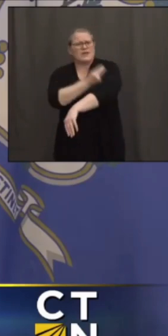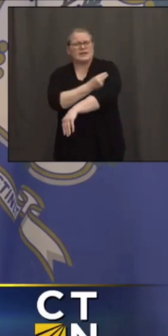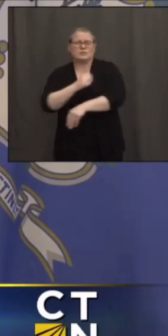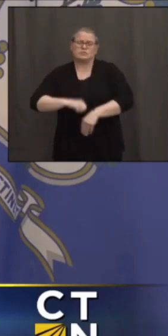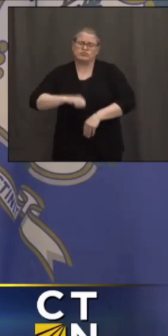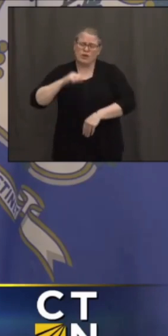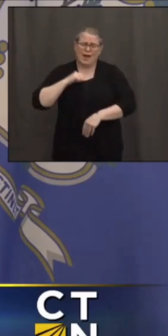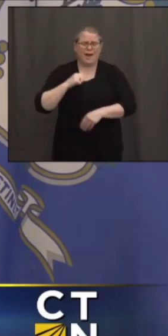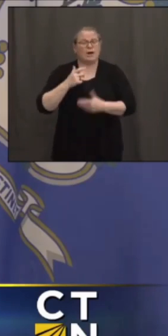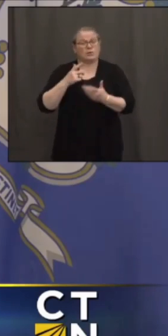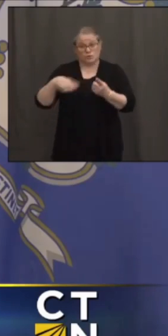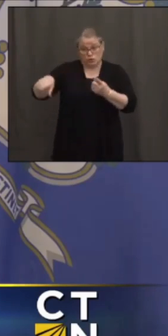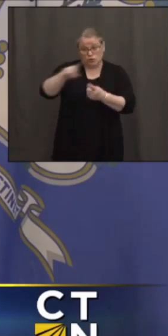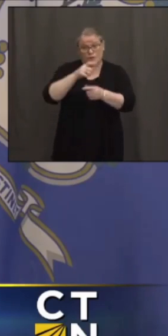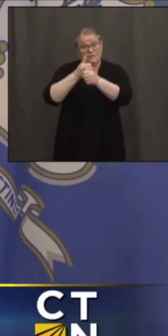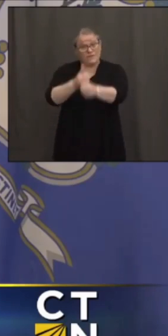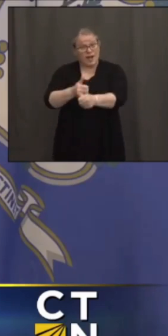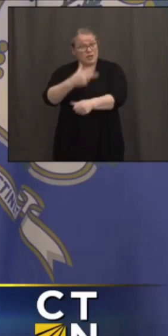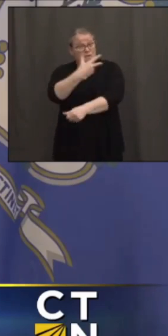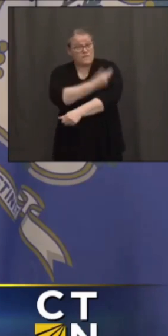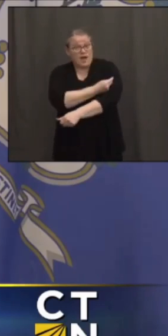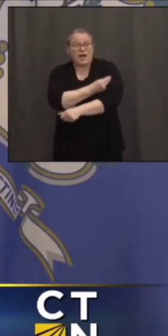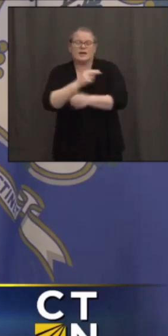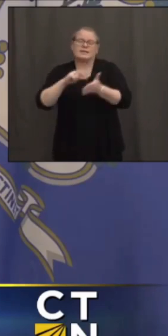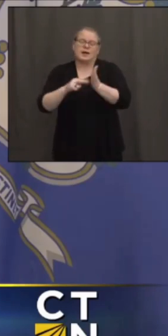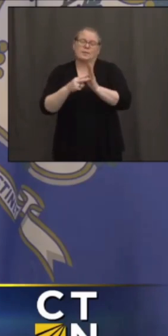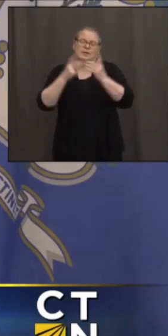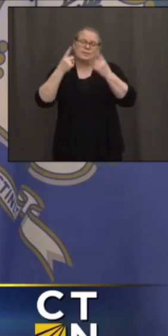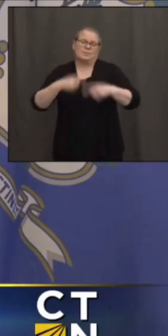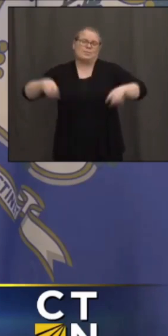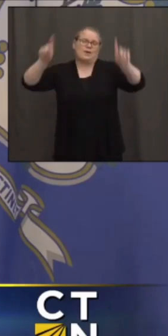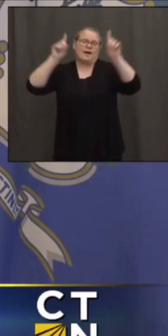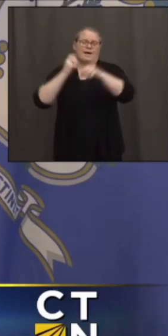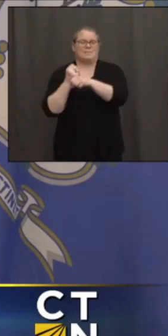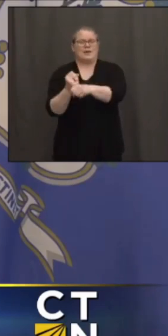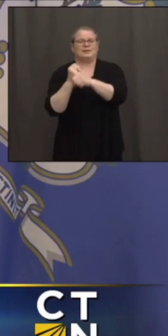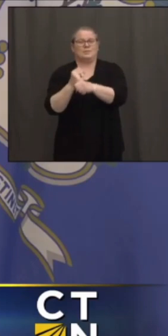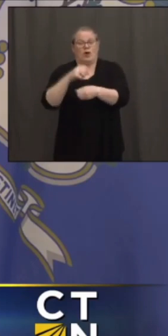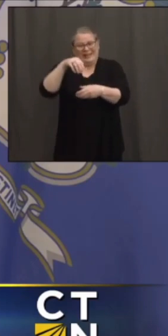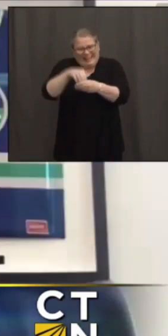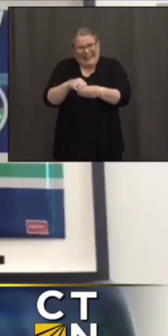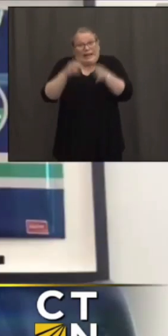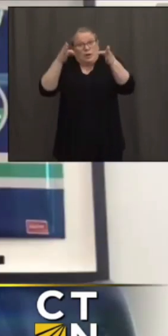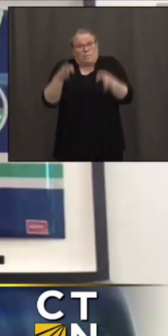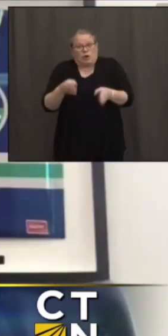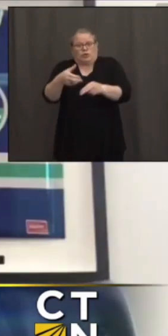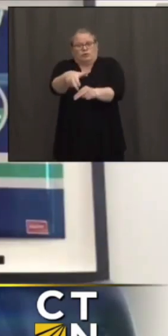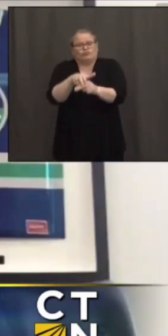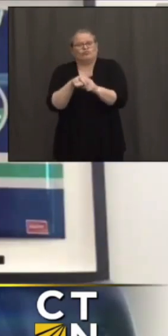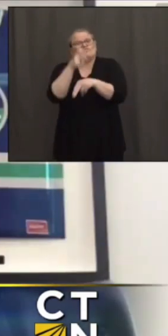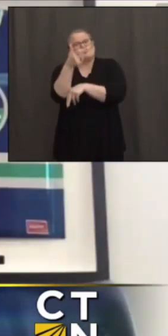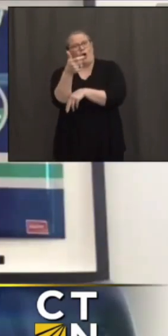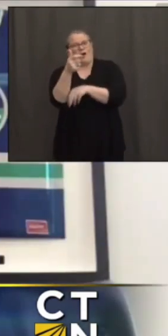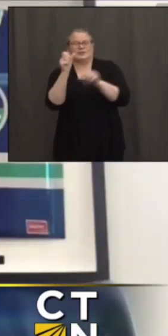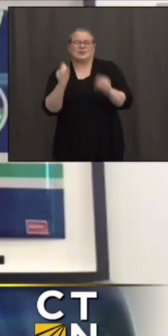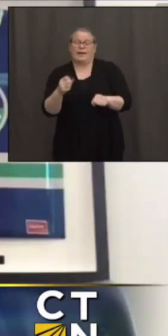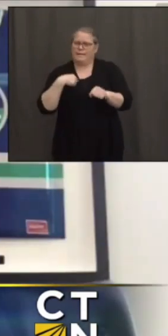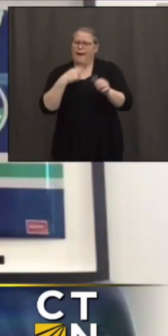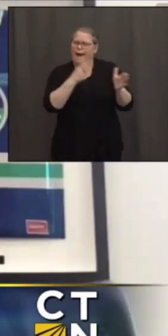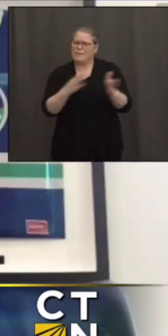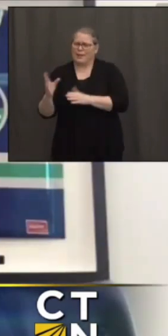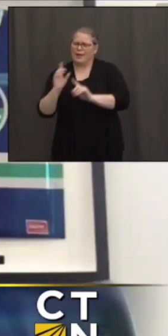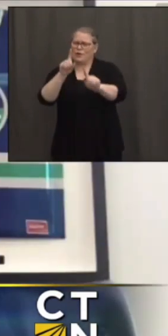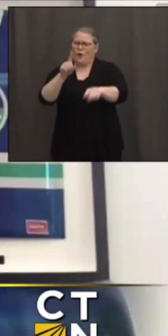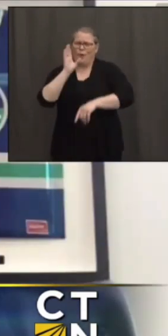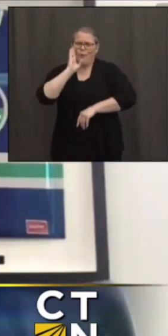to a live baseball game in person. I plan to be there. Tim? Governor, thank you. Well, as someone